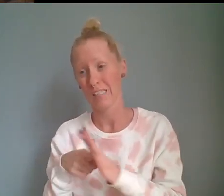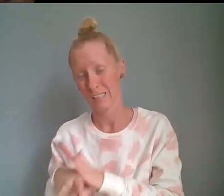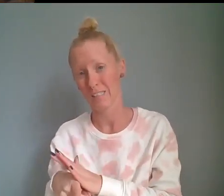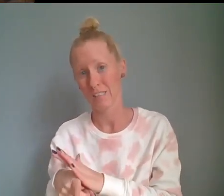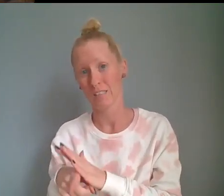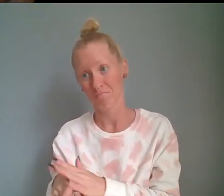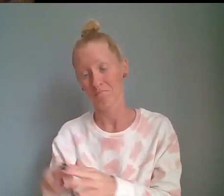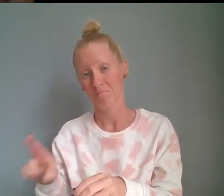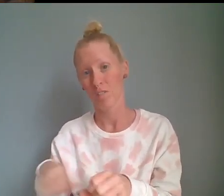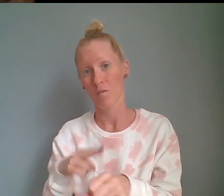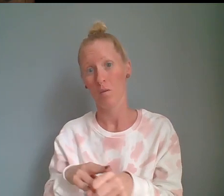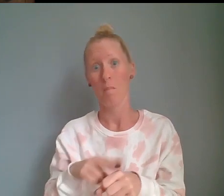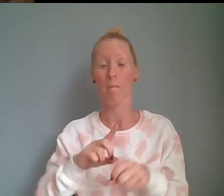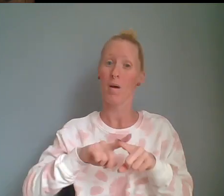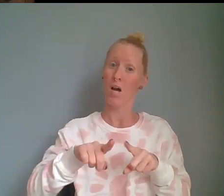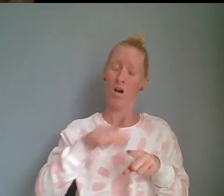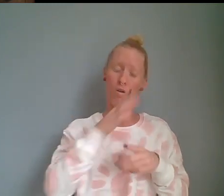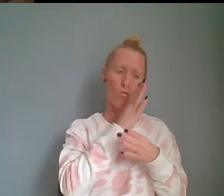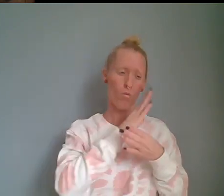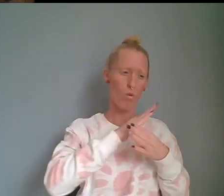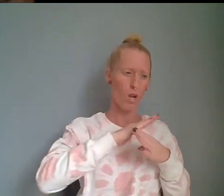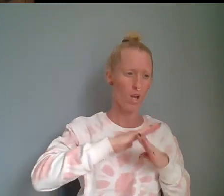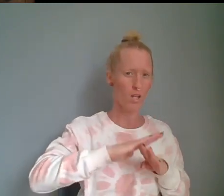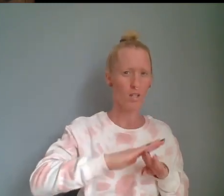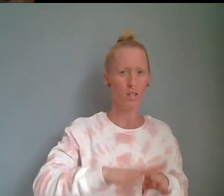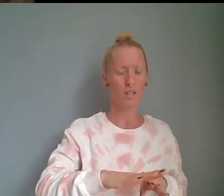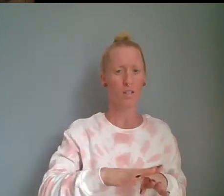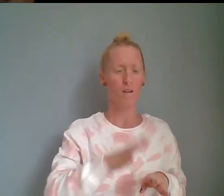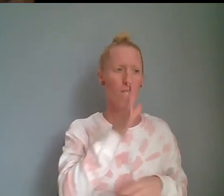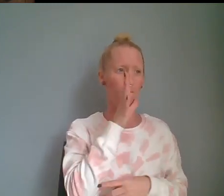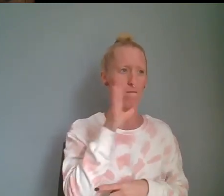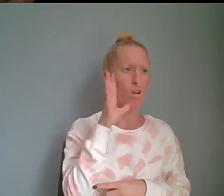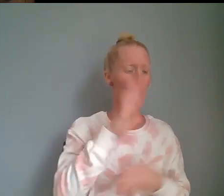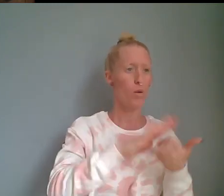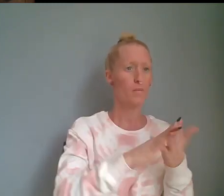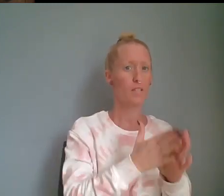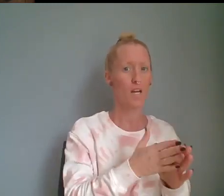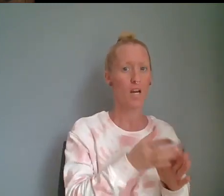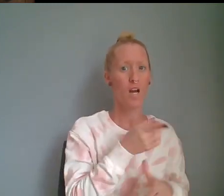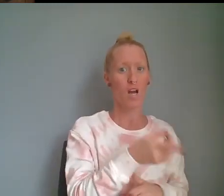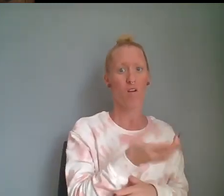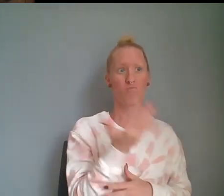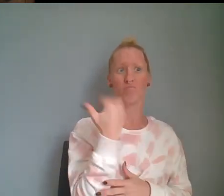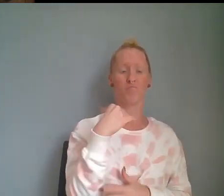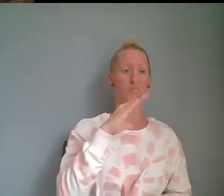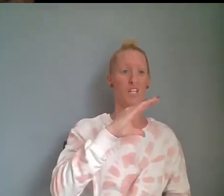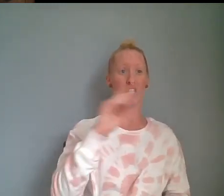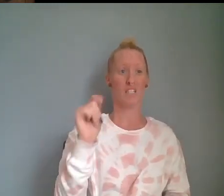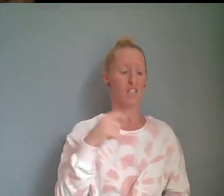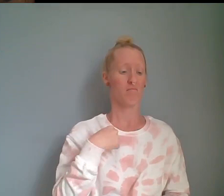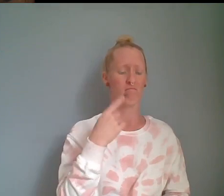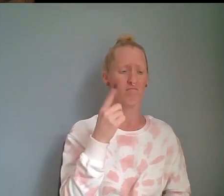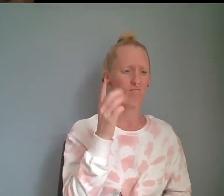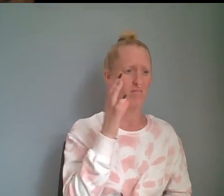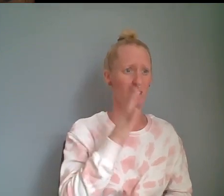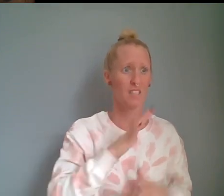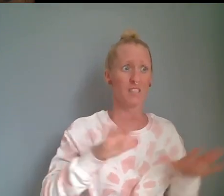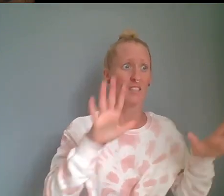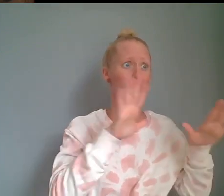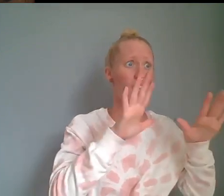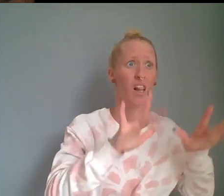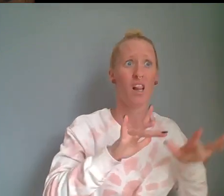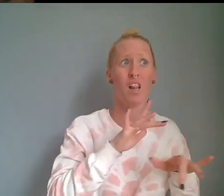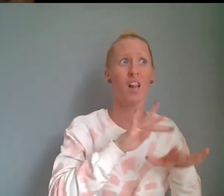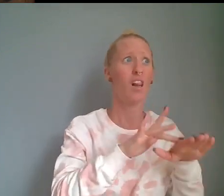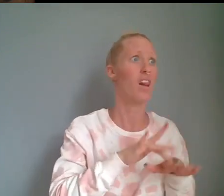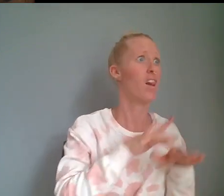you're in a quiet little farm town in central Connecticut, being extremely paranoid and believing there's someone who's